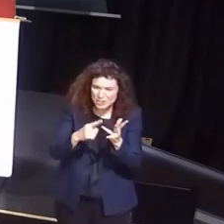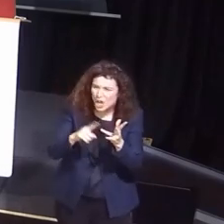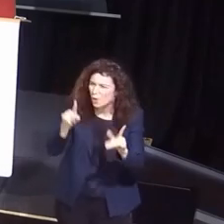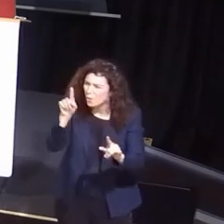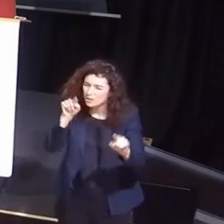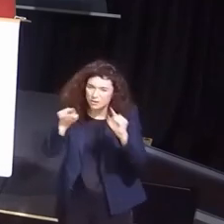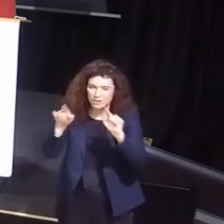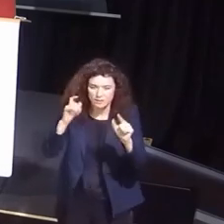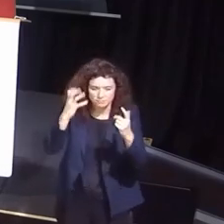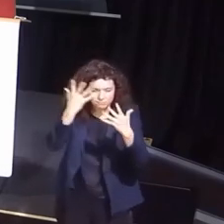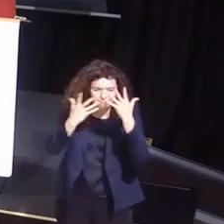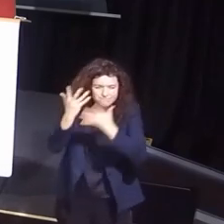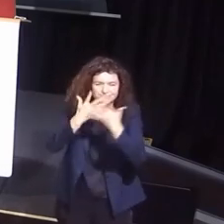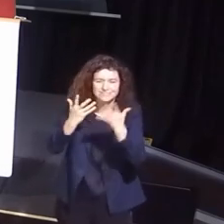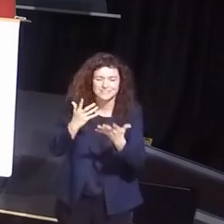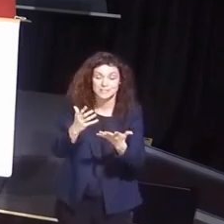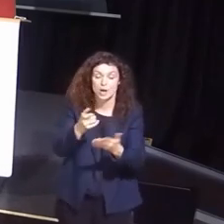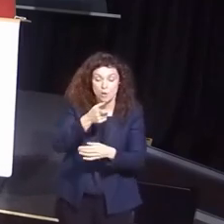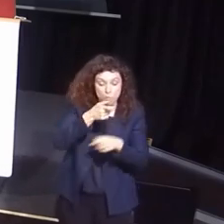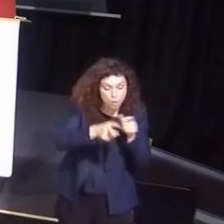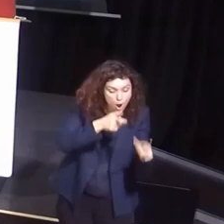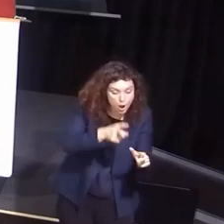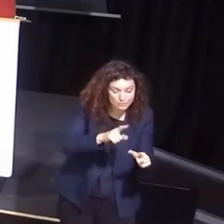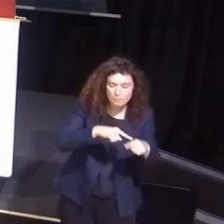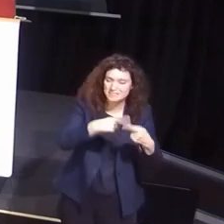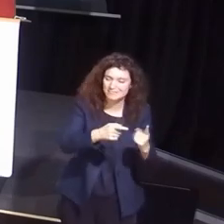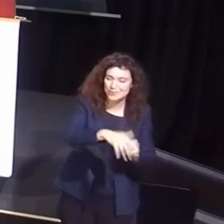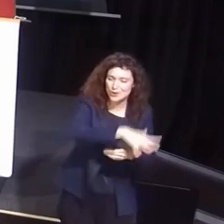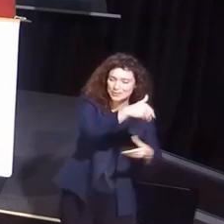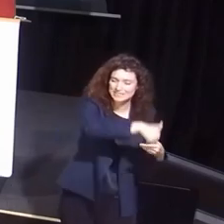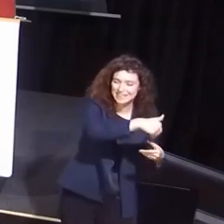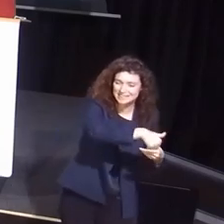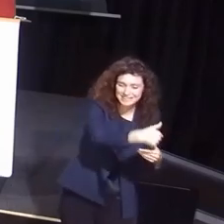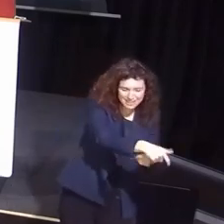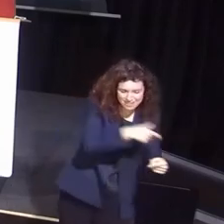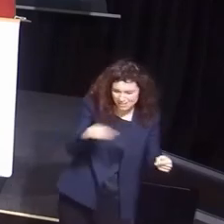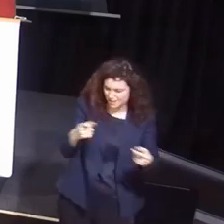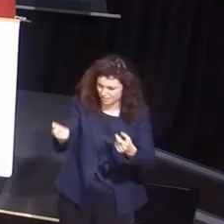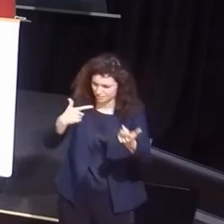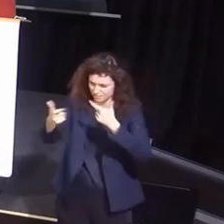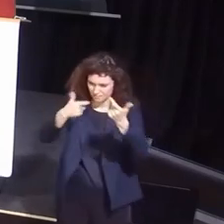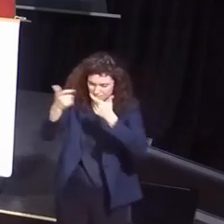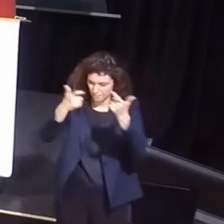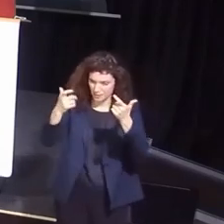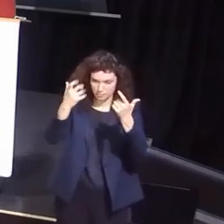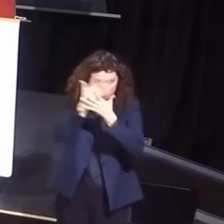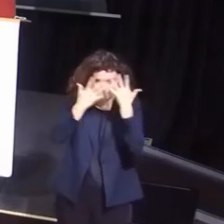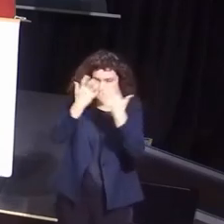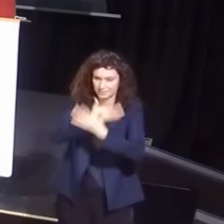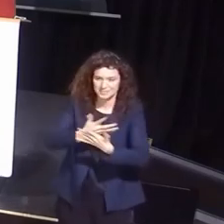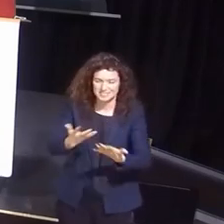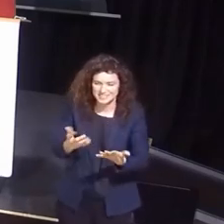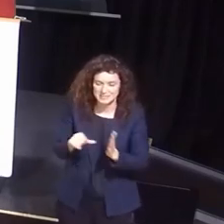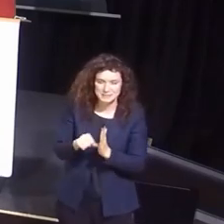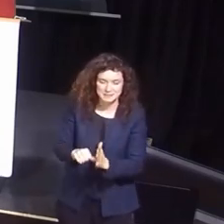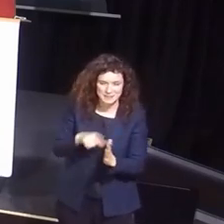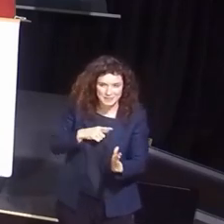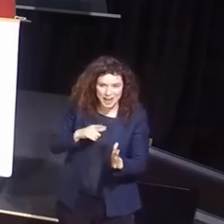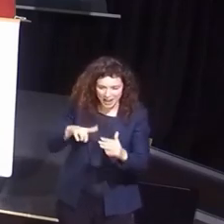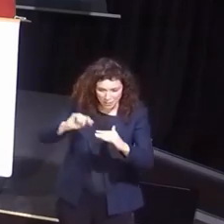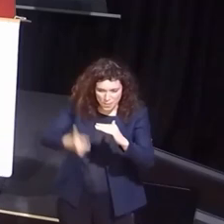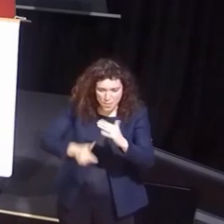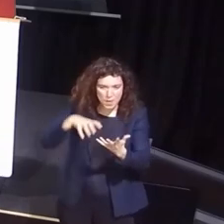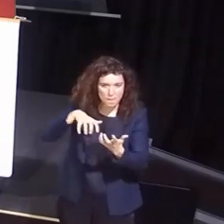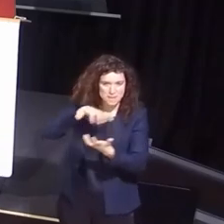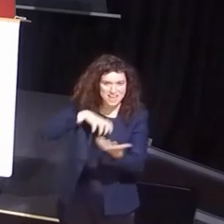So redefining words that I know from other contexts and then throwing them at me was just driving me crazy. It just had so much complexity that I